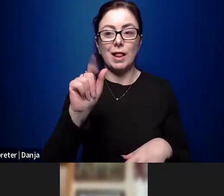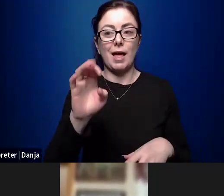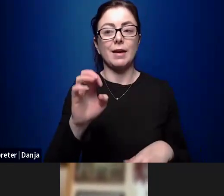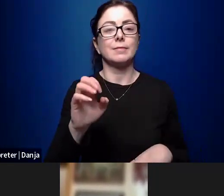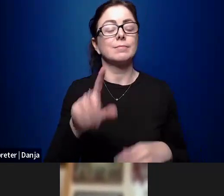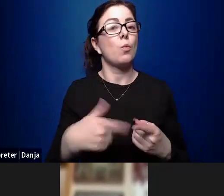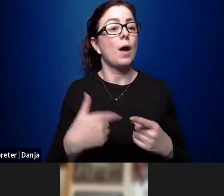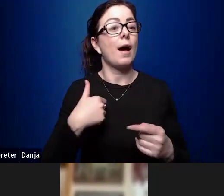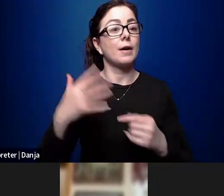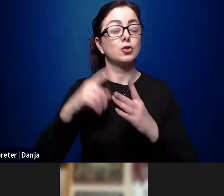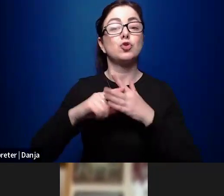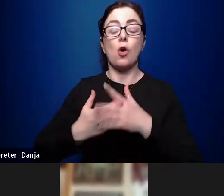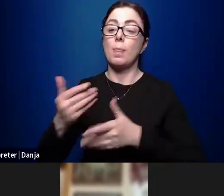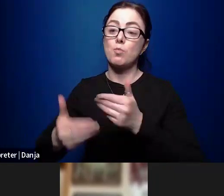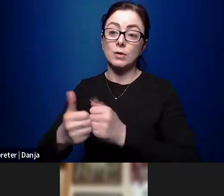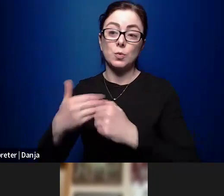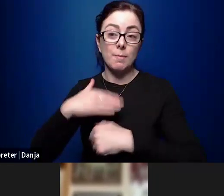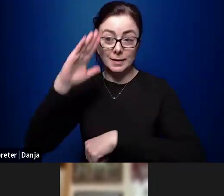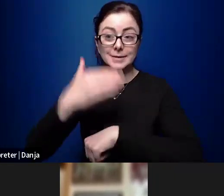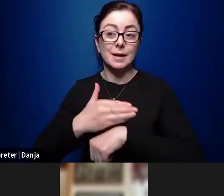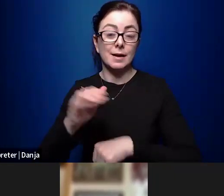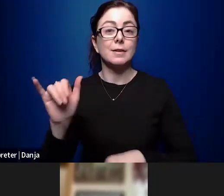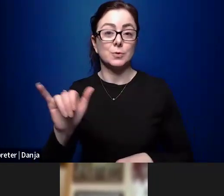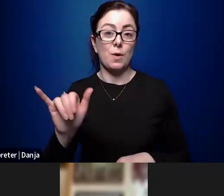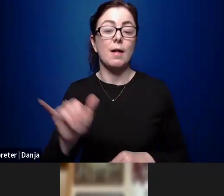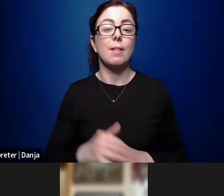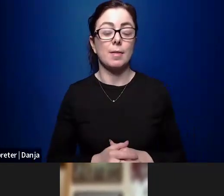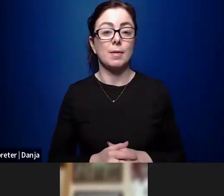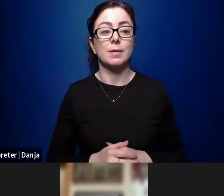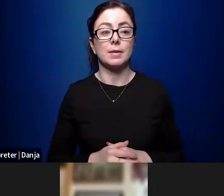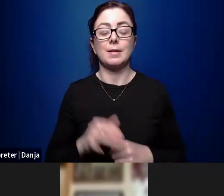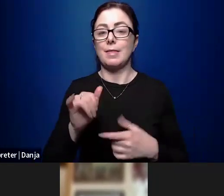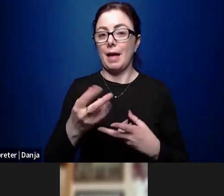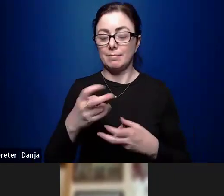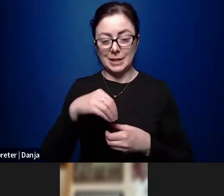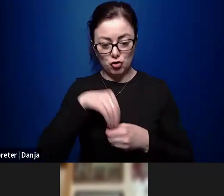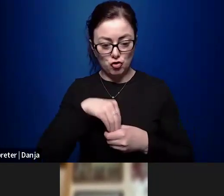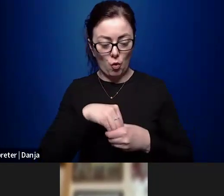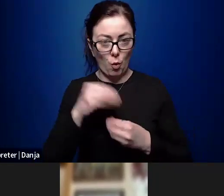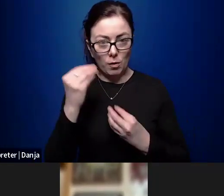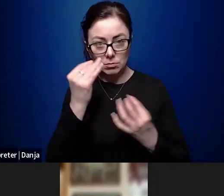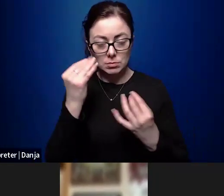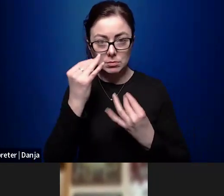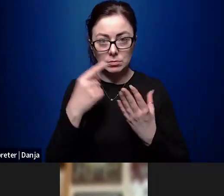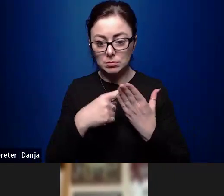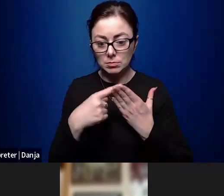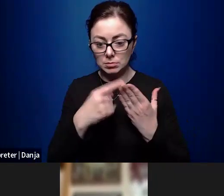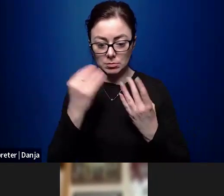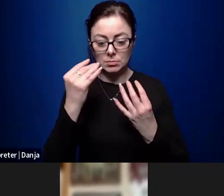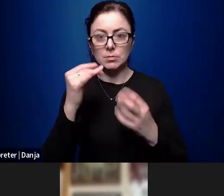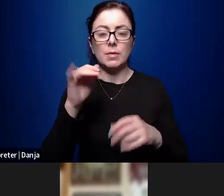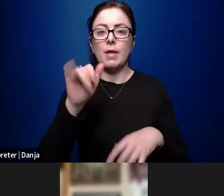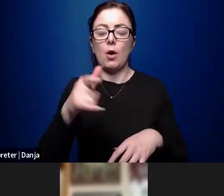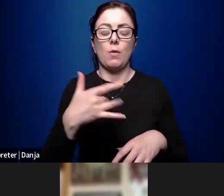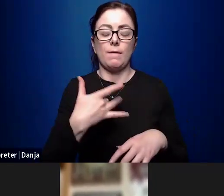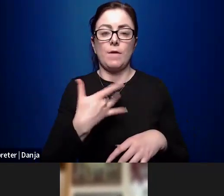started the process with my son as well. How that internal dialogue just can beat you down, like you